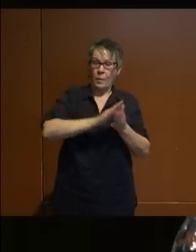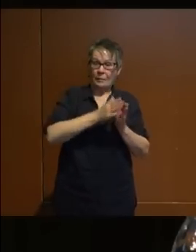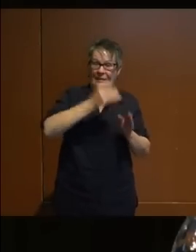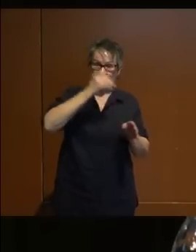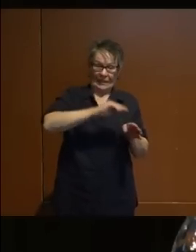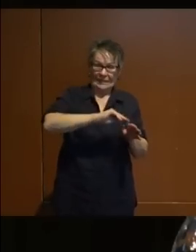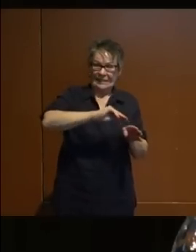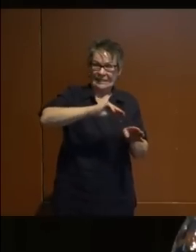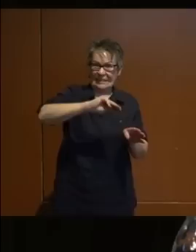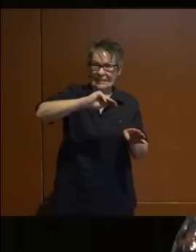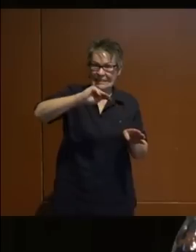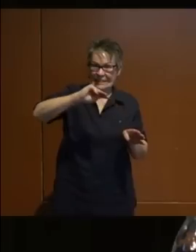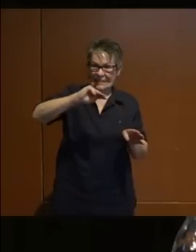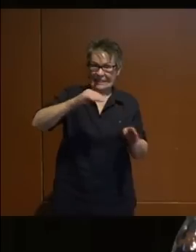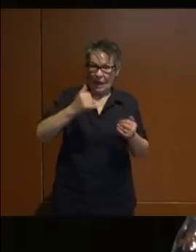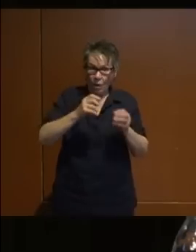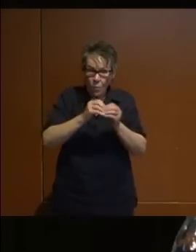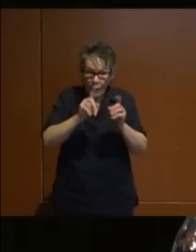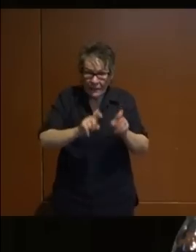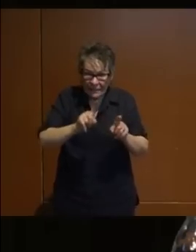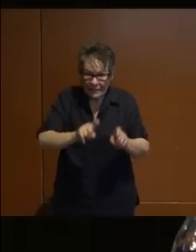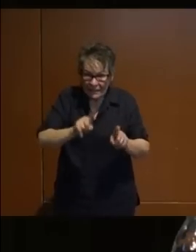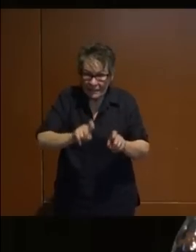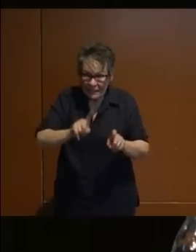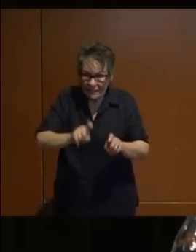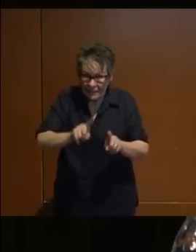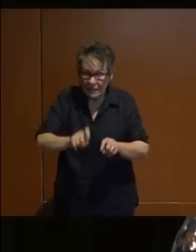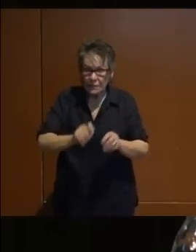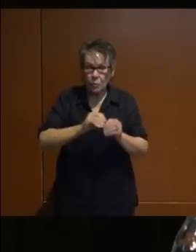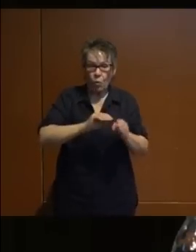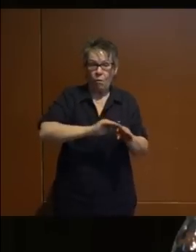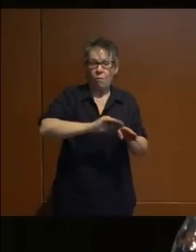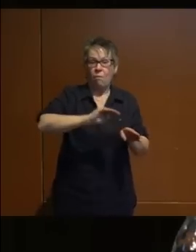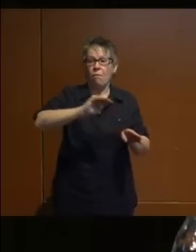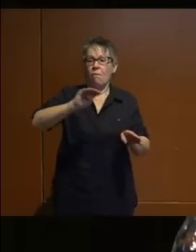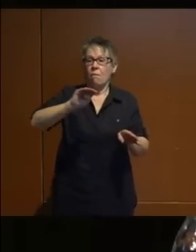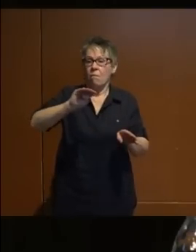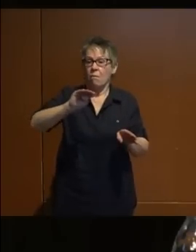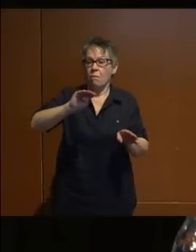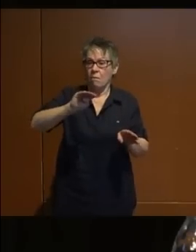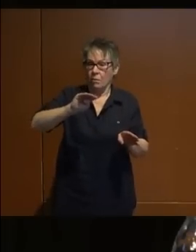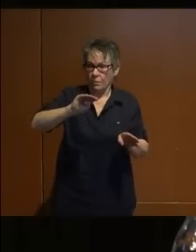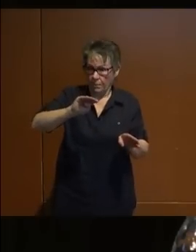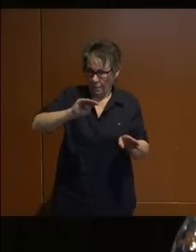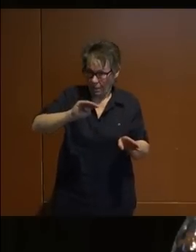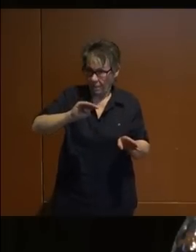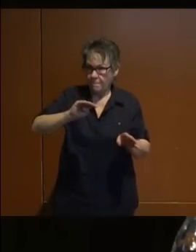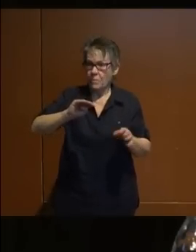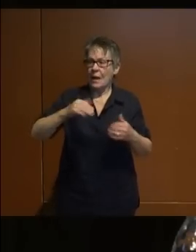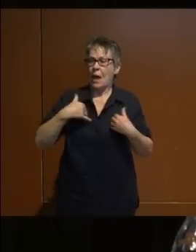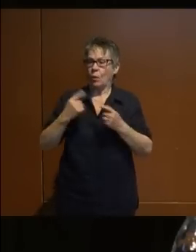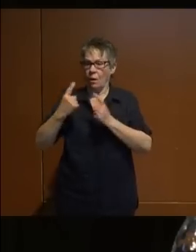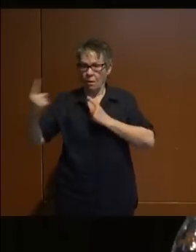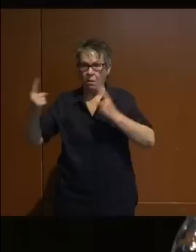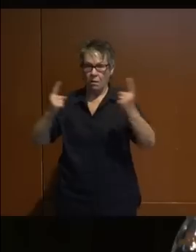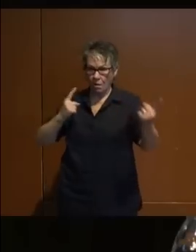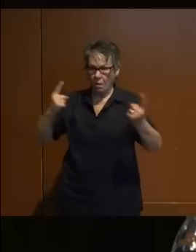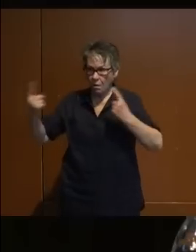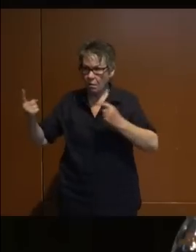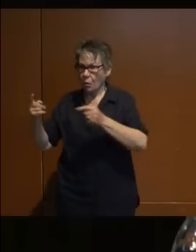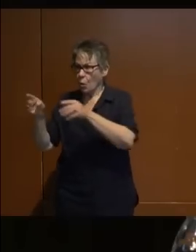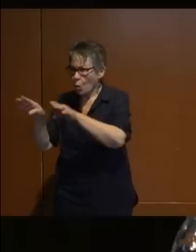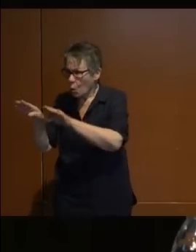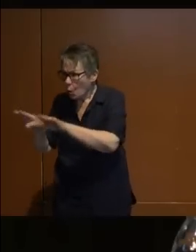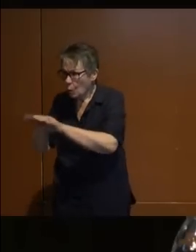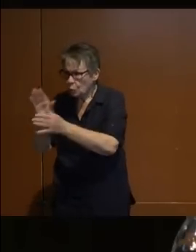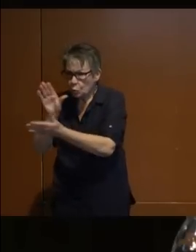We had multiple levels of mitigation, social distancing that were imposed at the same time. So it's kind of